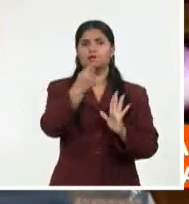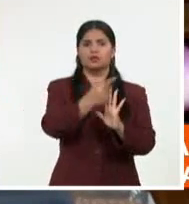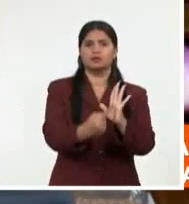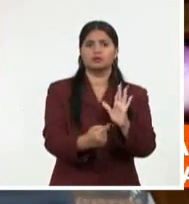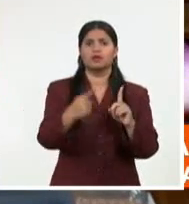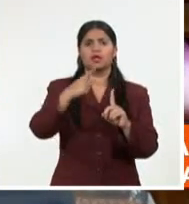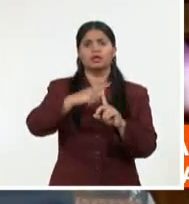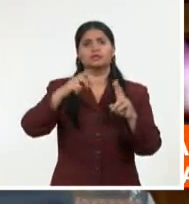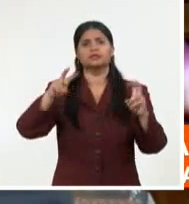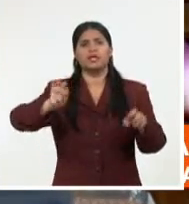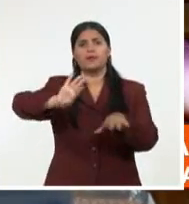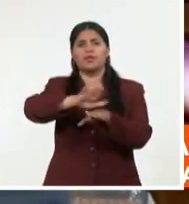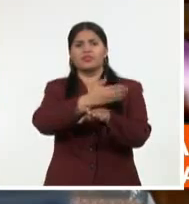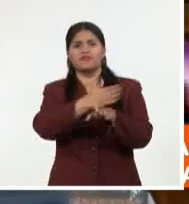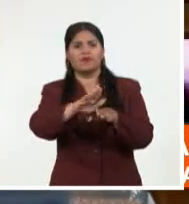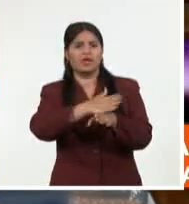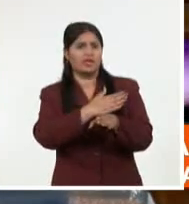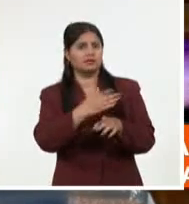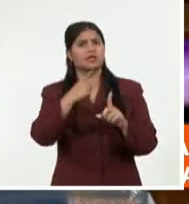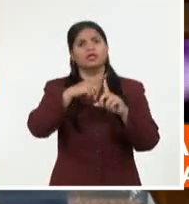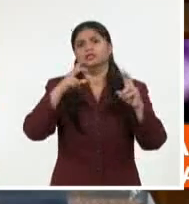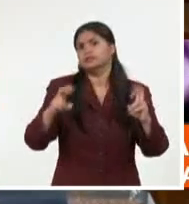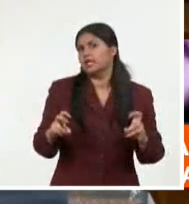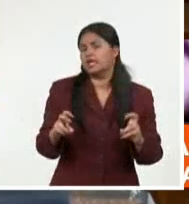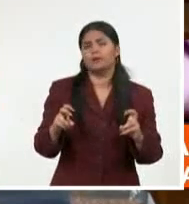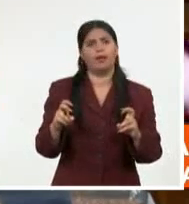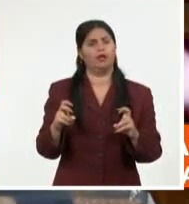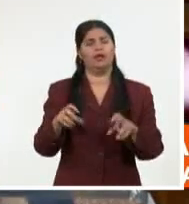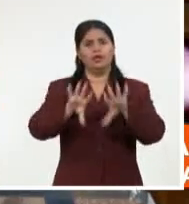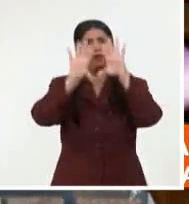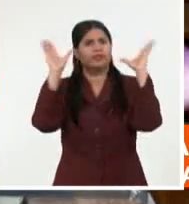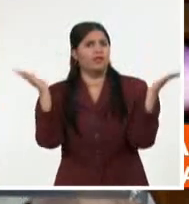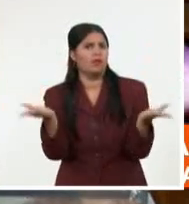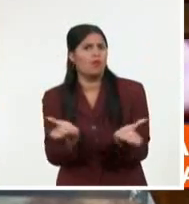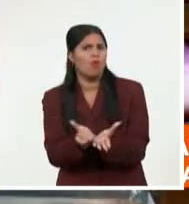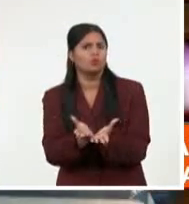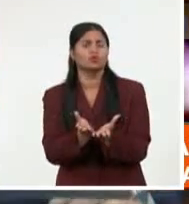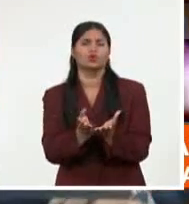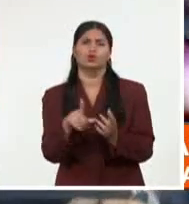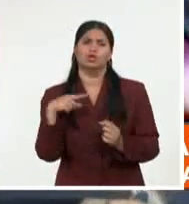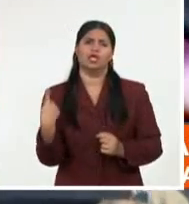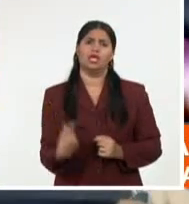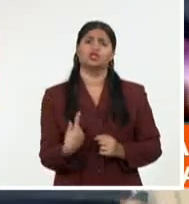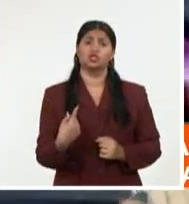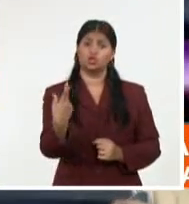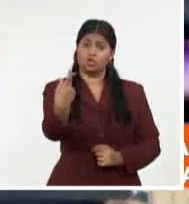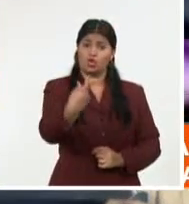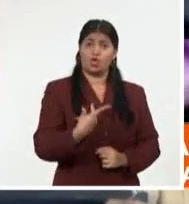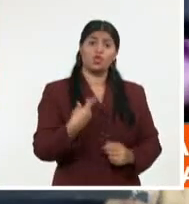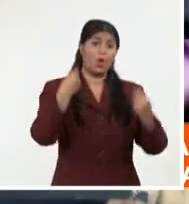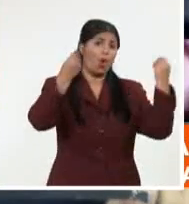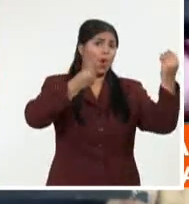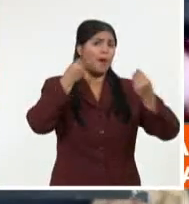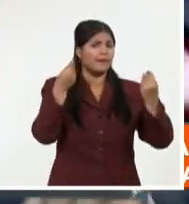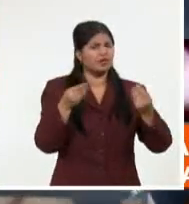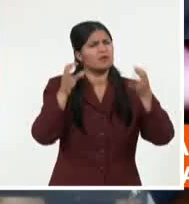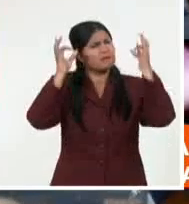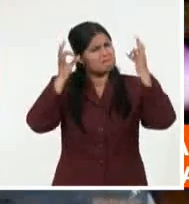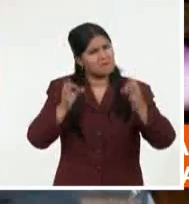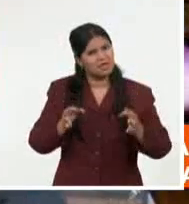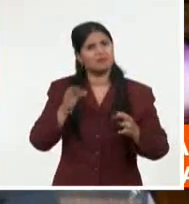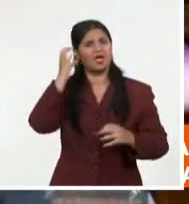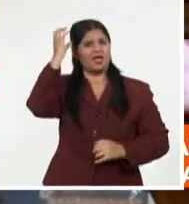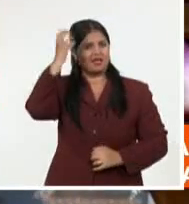sobre asuntos regionales e internacionales que nos imponen retos comunes. These have been days of